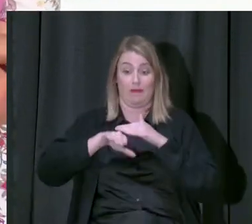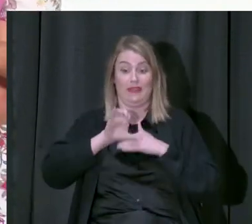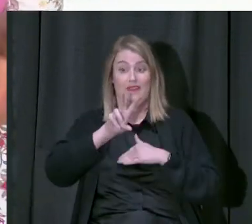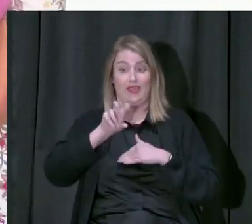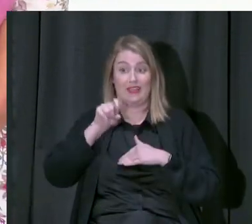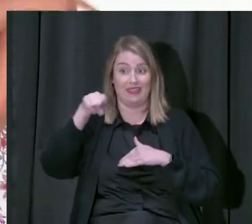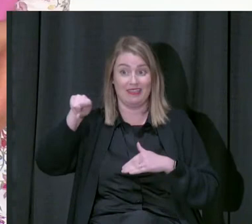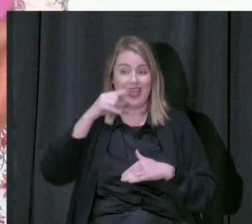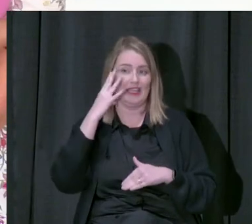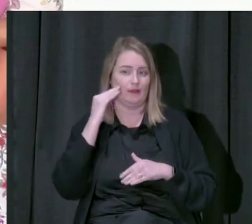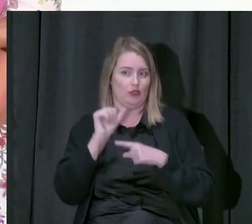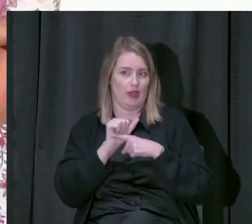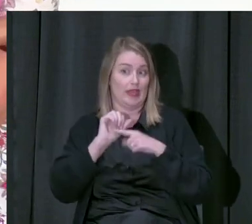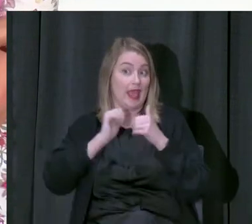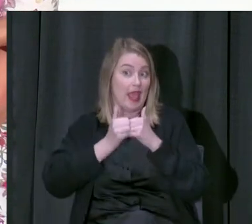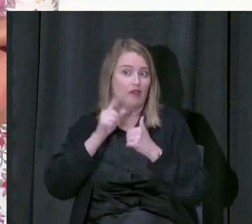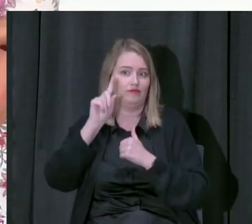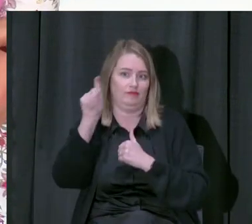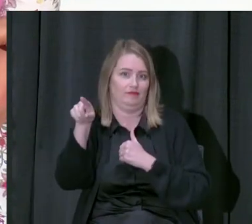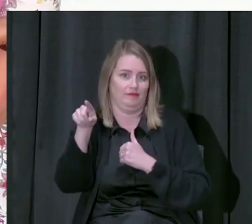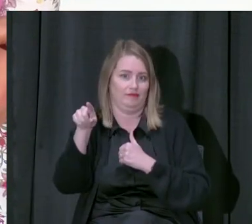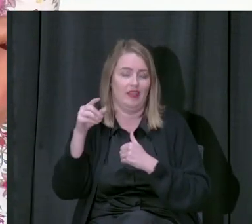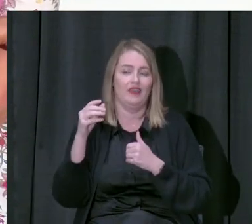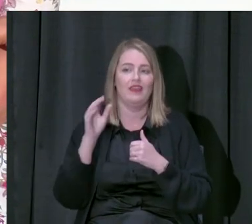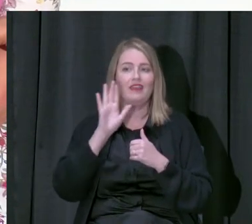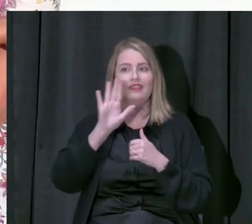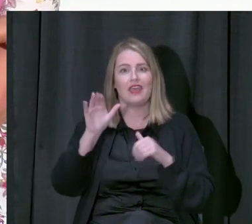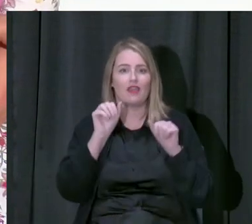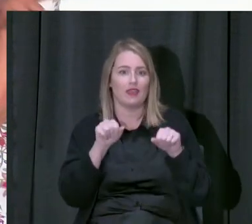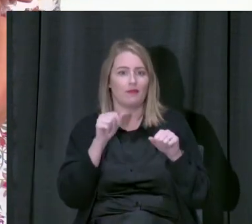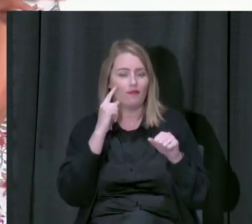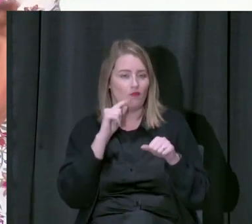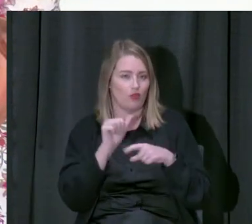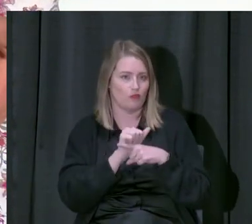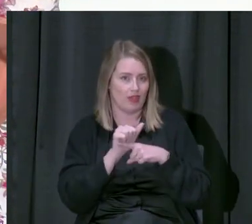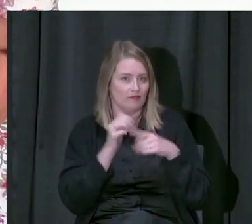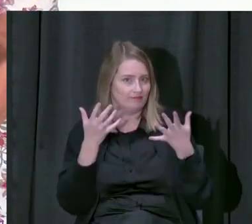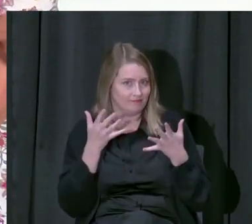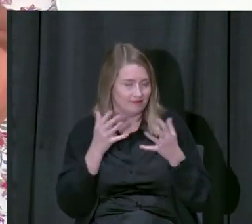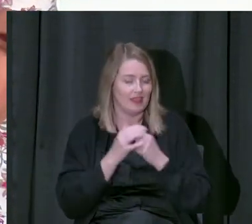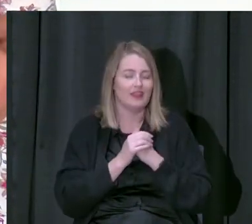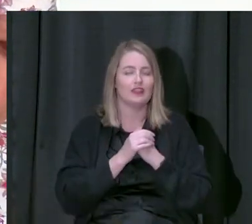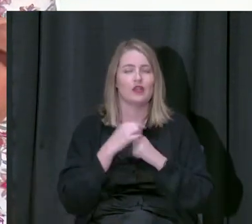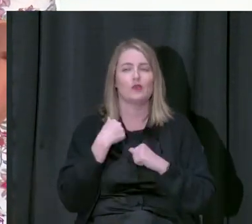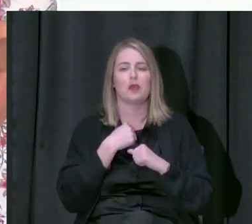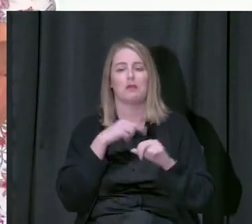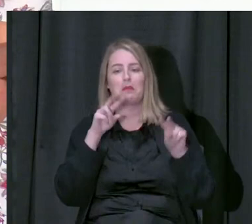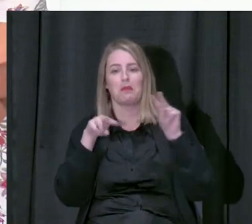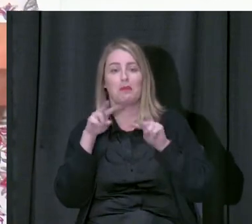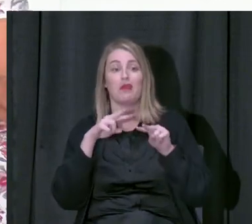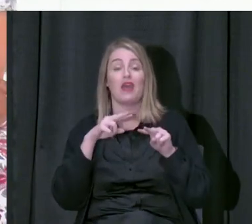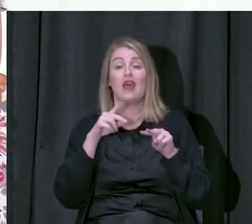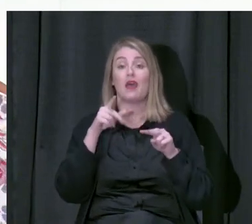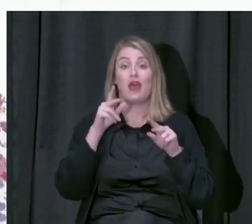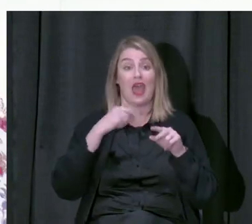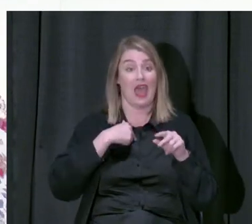trained? And then we look at what their capabilities are for training. So, yeah, I don't give anybody a